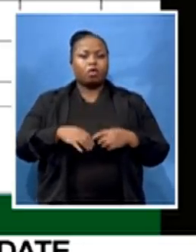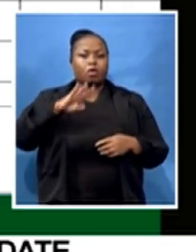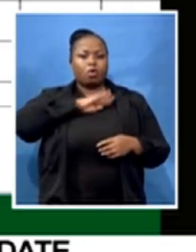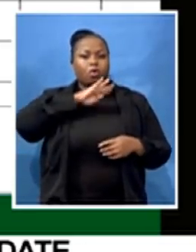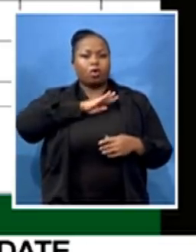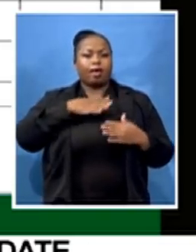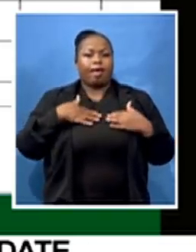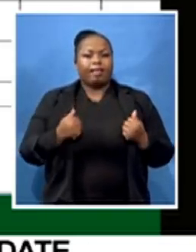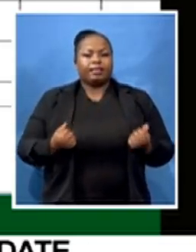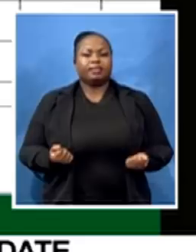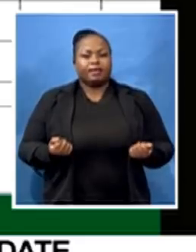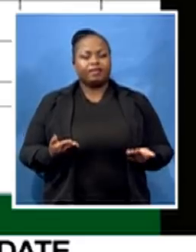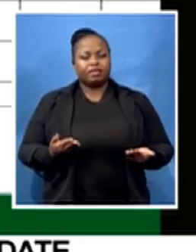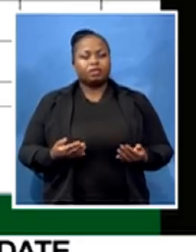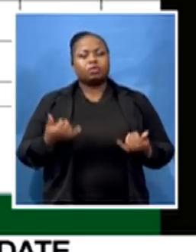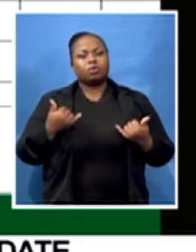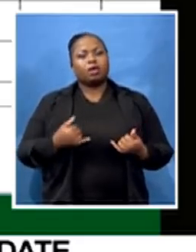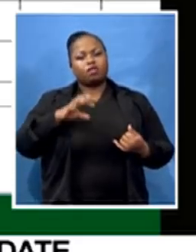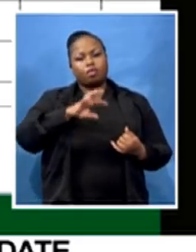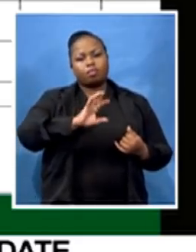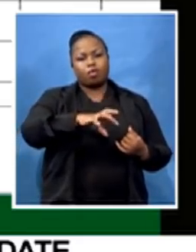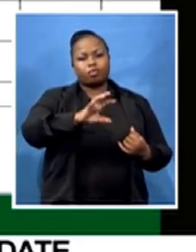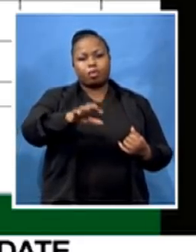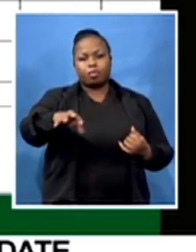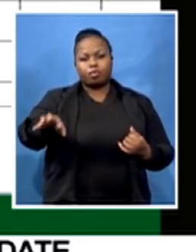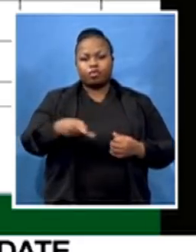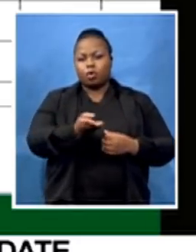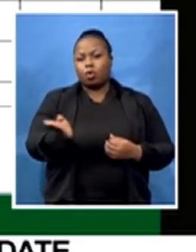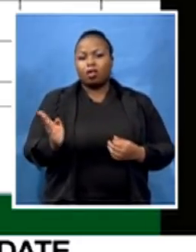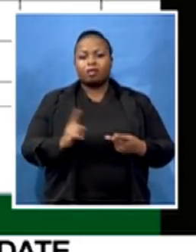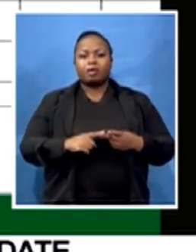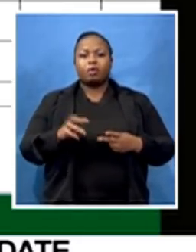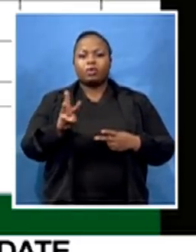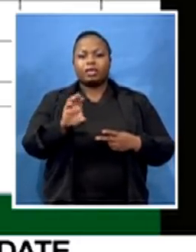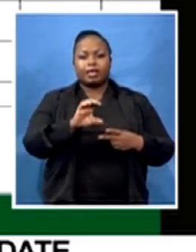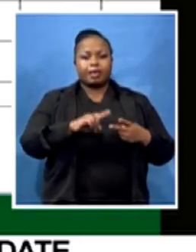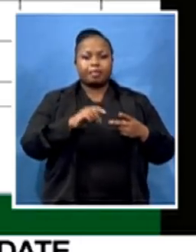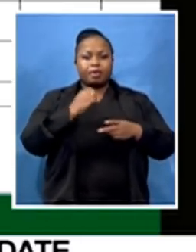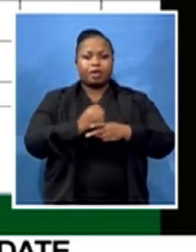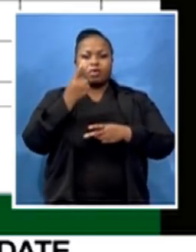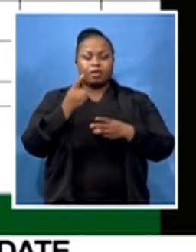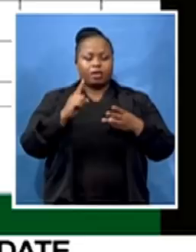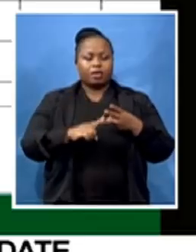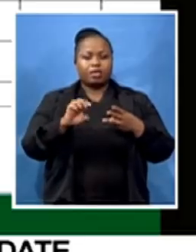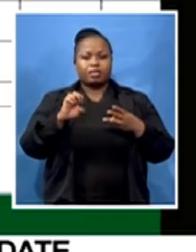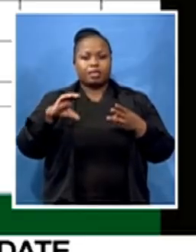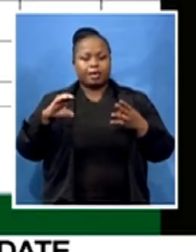provinces, particularly Western Cape, Gauteng, Eastern Cape, KZN, where we want to focus with